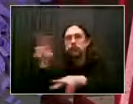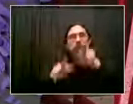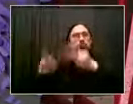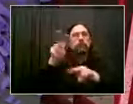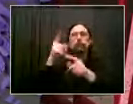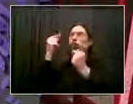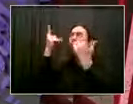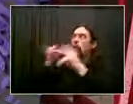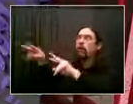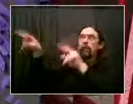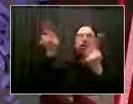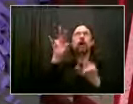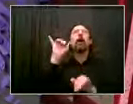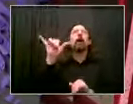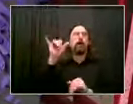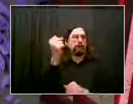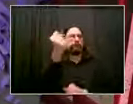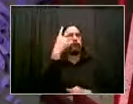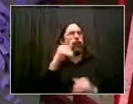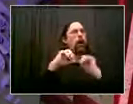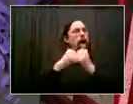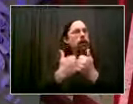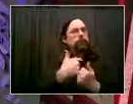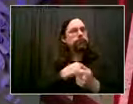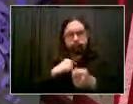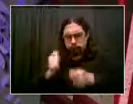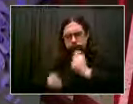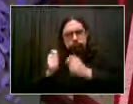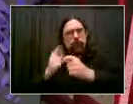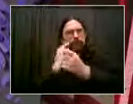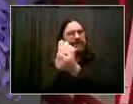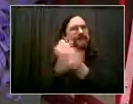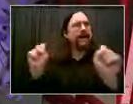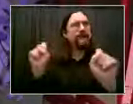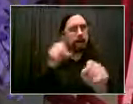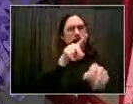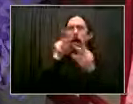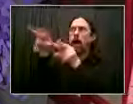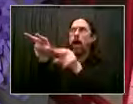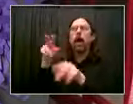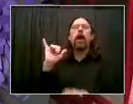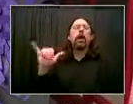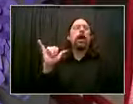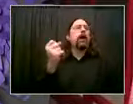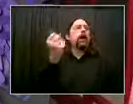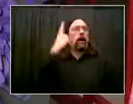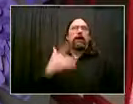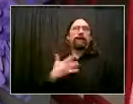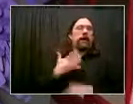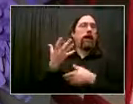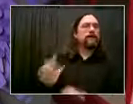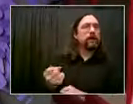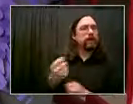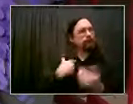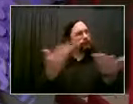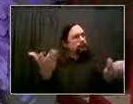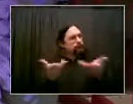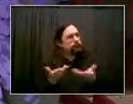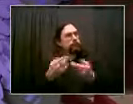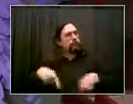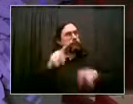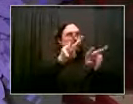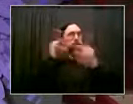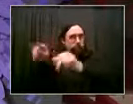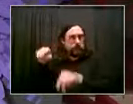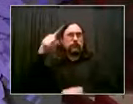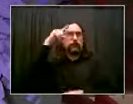crossing guards, our custodians, to keep our buildings safe, to keep them ready. And I personally, not only